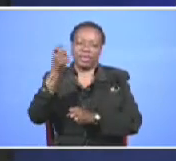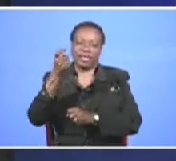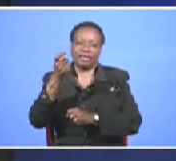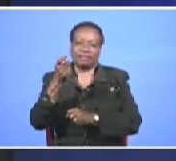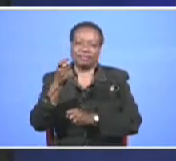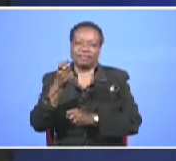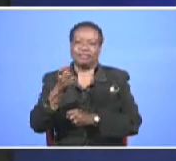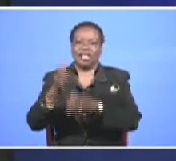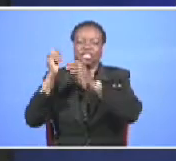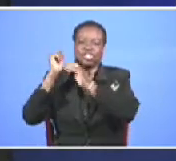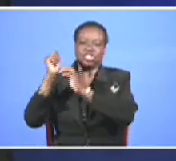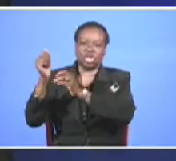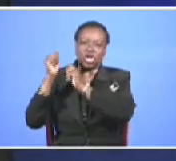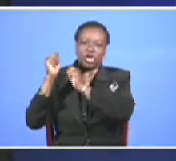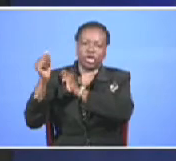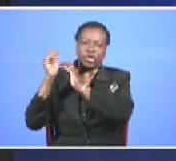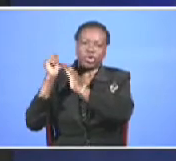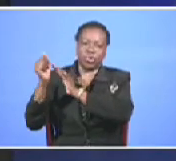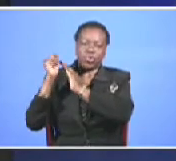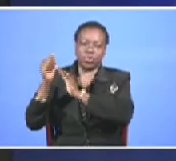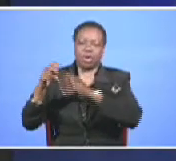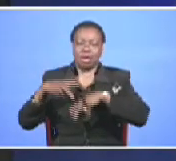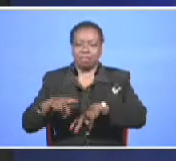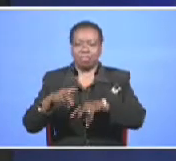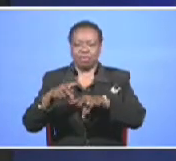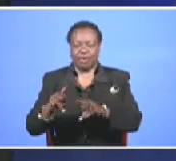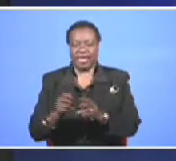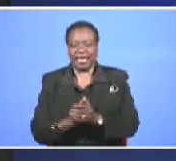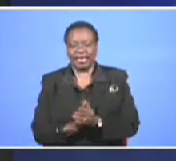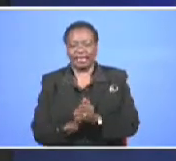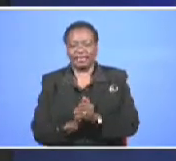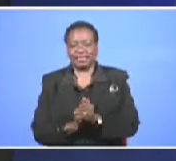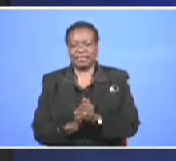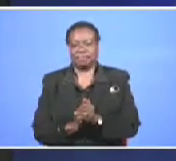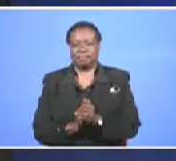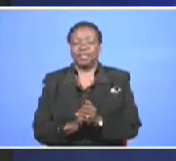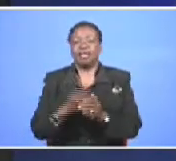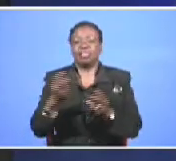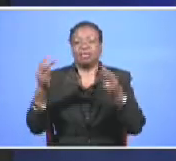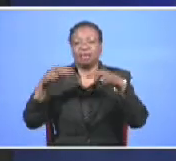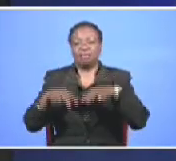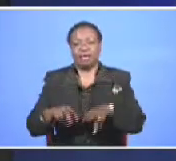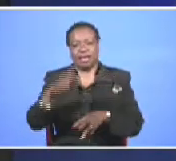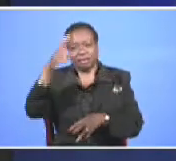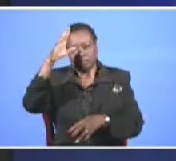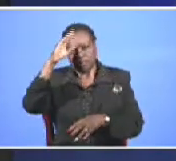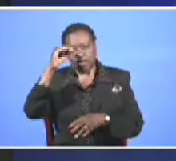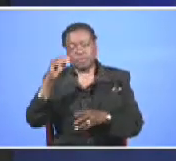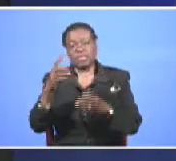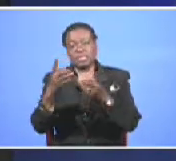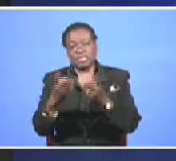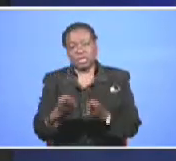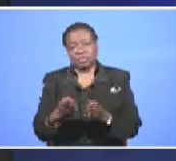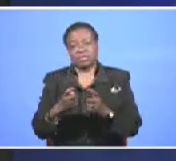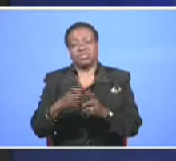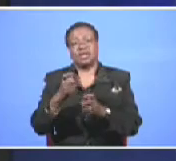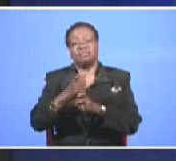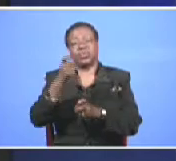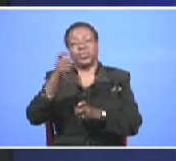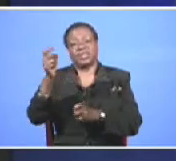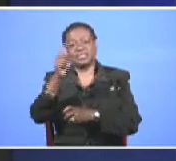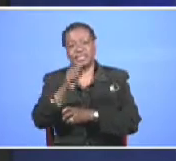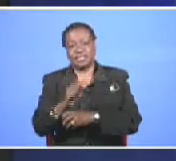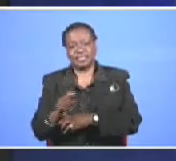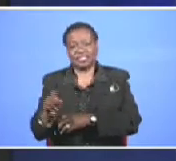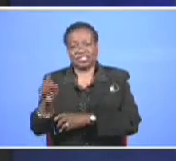Motivated by results which were not what they had hoped for, the Valley Boys were determined to return to the winner's circle.